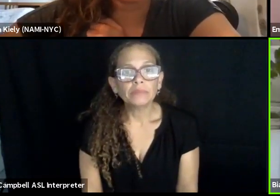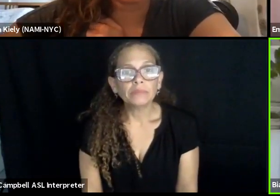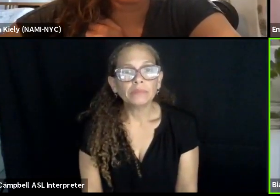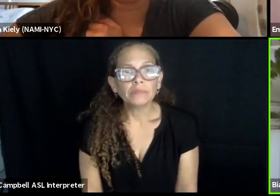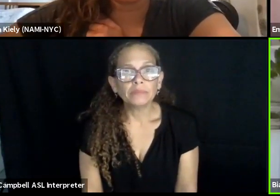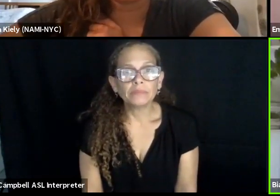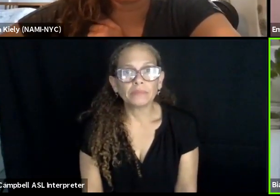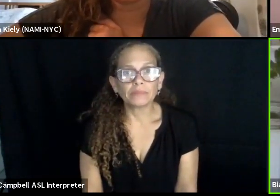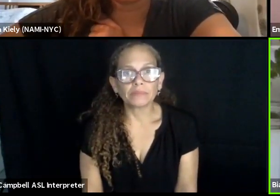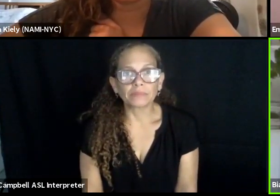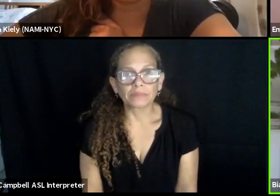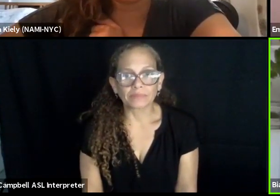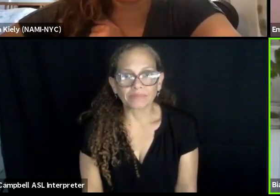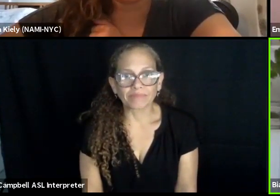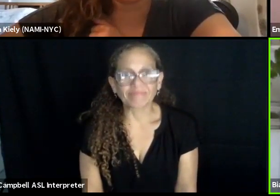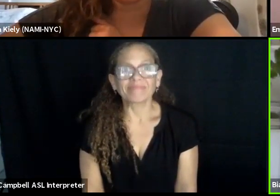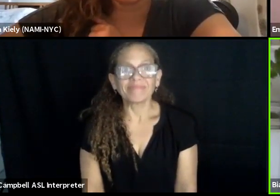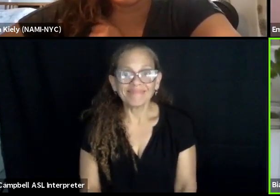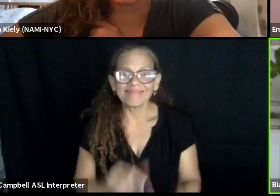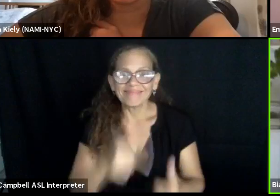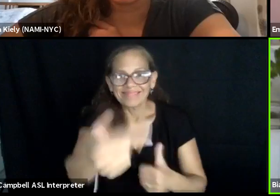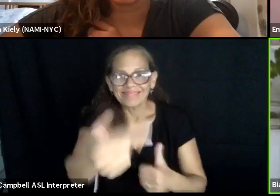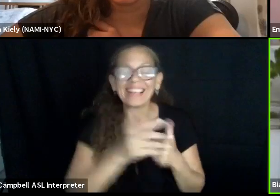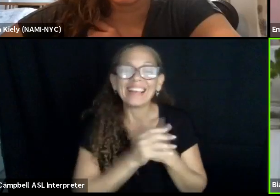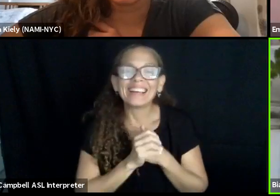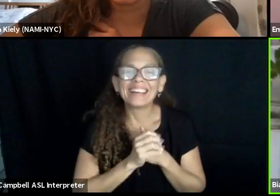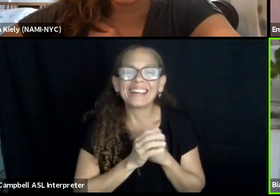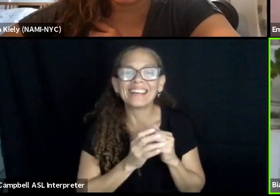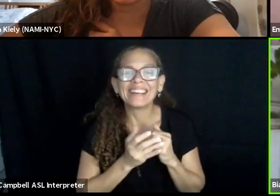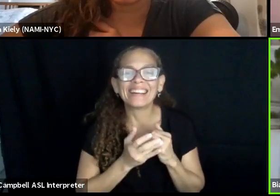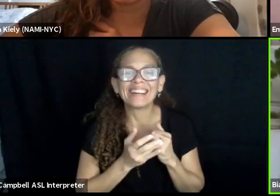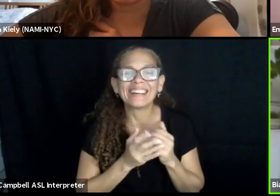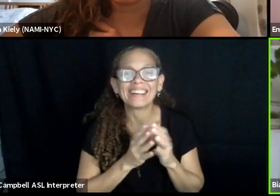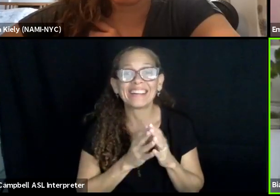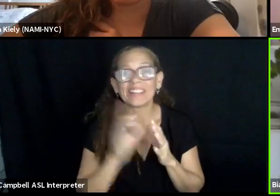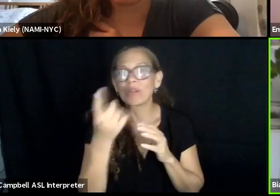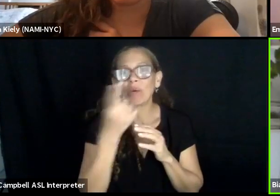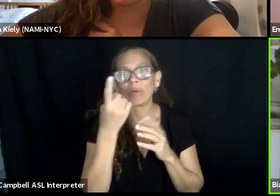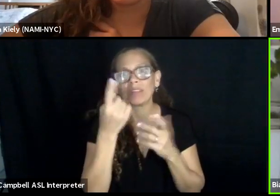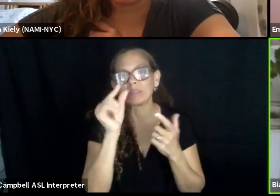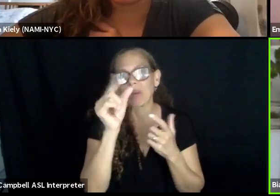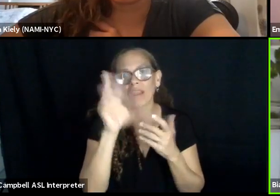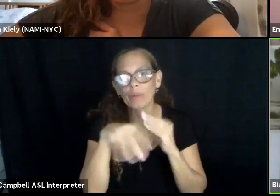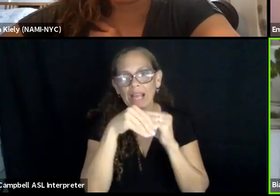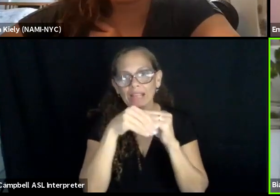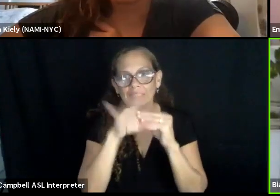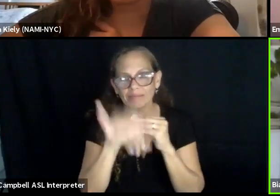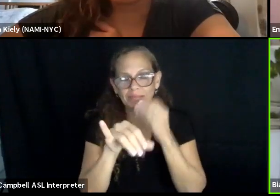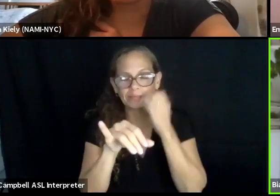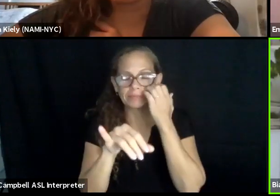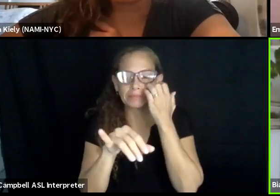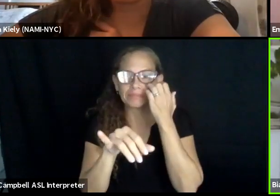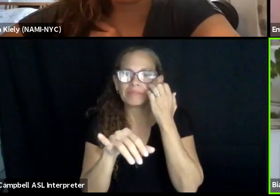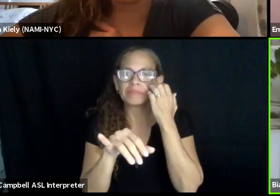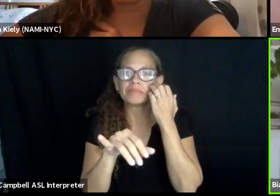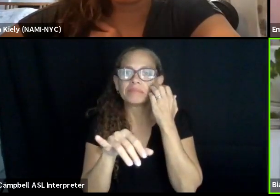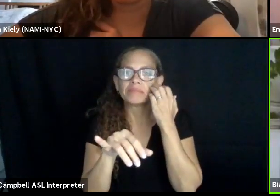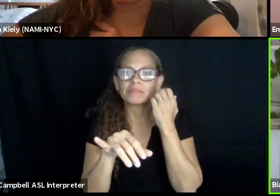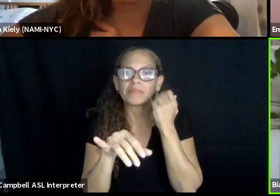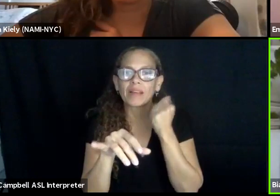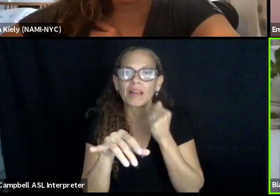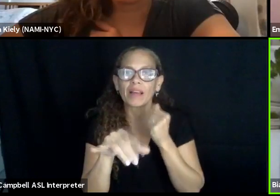I have So nothing to anyway, I'll add. turn it over to Dr. Nguyen. No, I have nothing. I mean, the only very small thing I would say is I